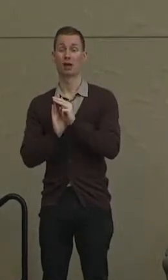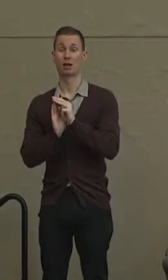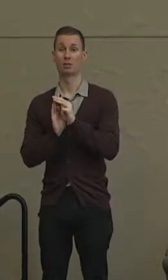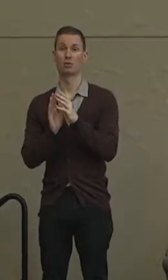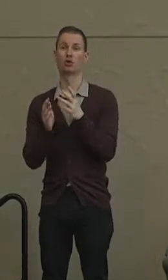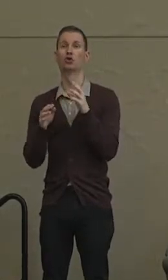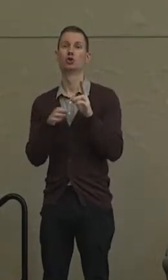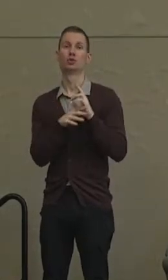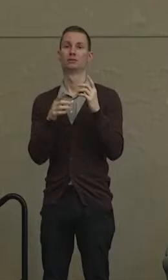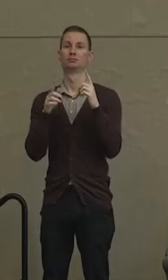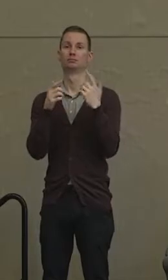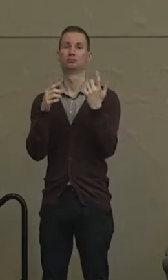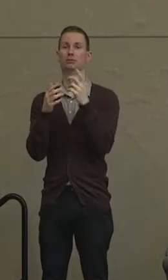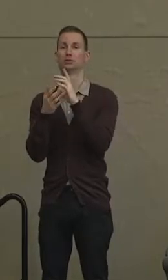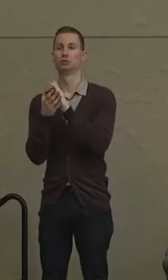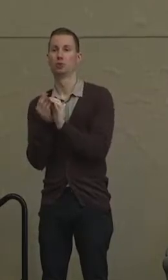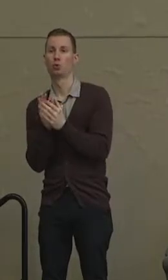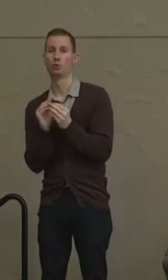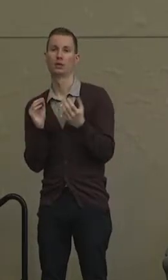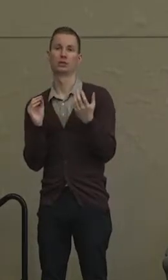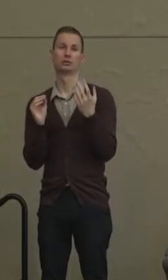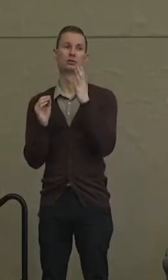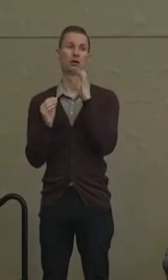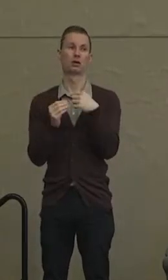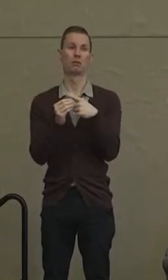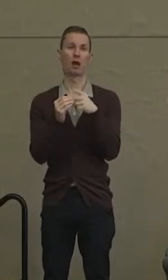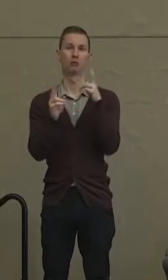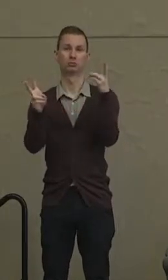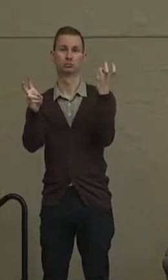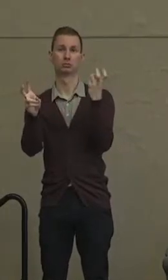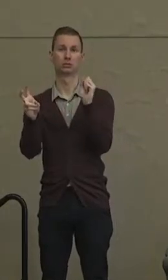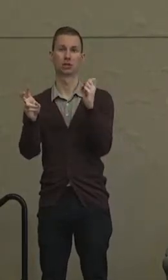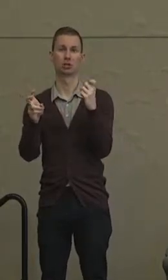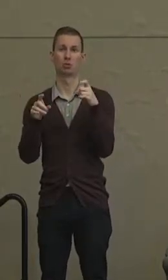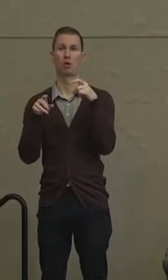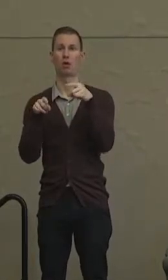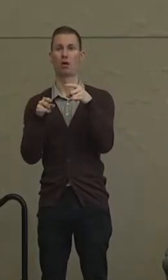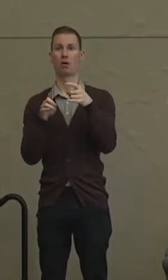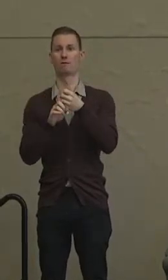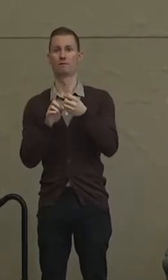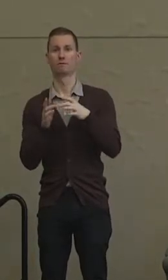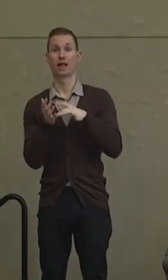using narratives and storytelling to tell one story about sexual violence and the healing.